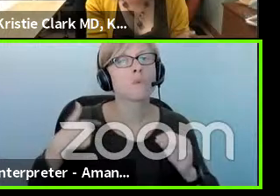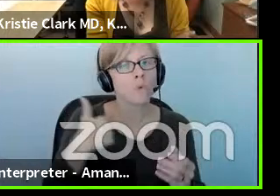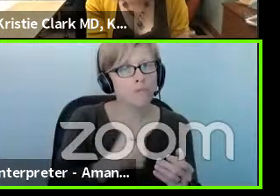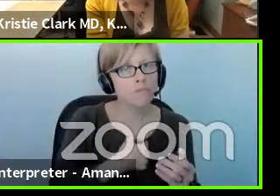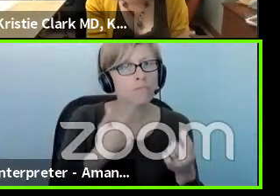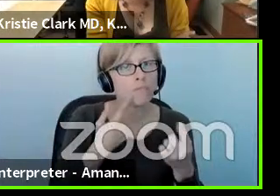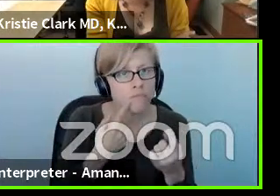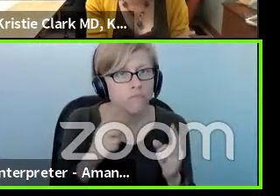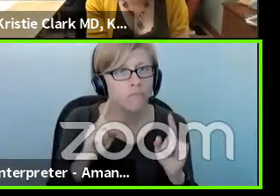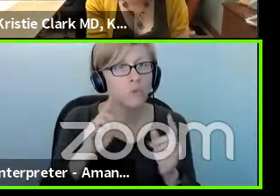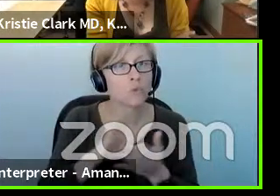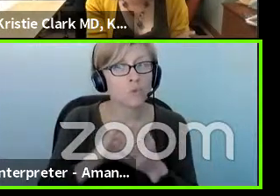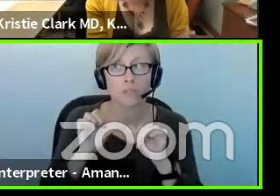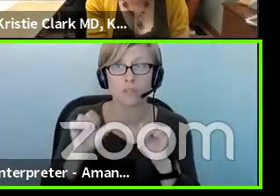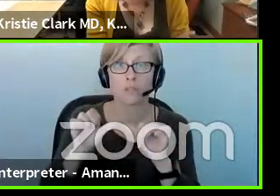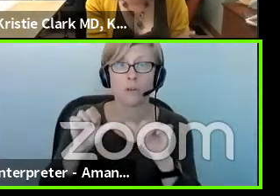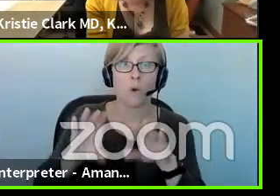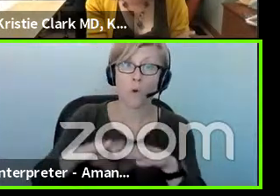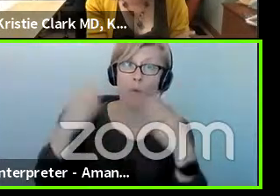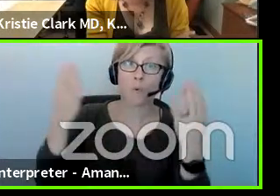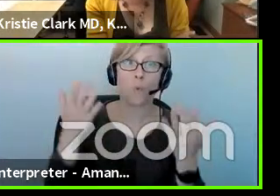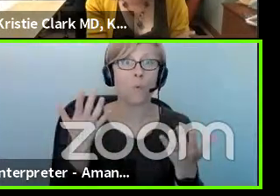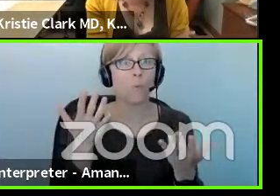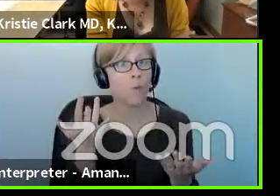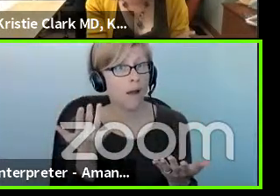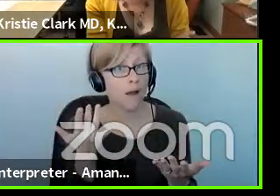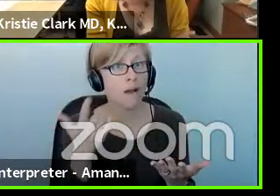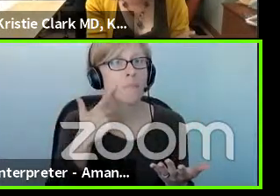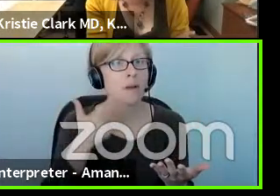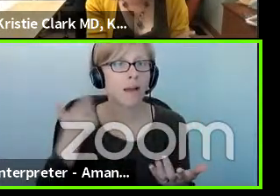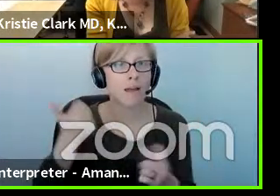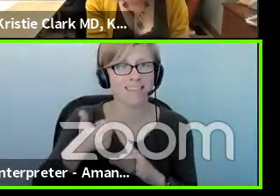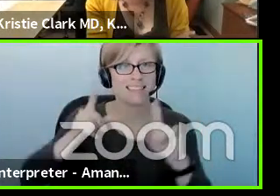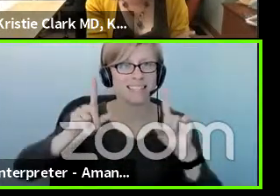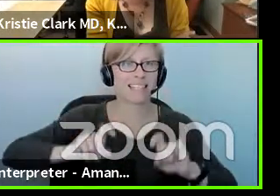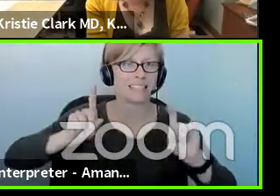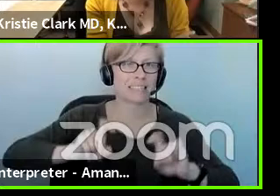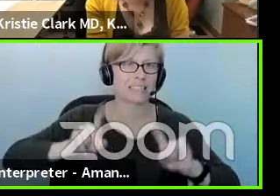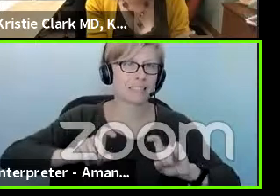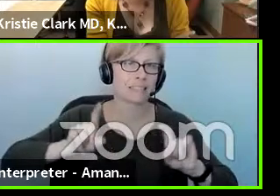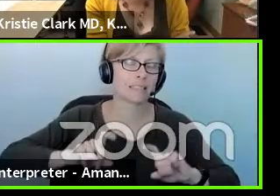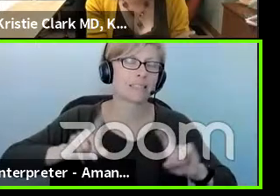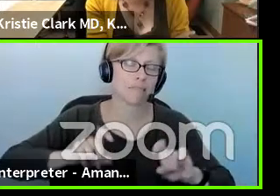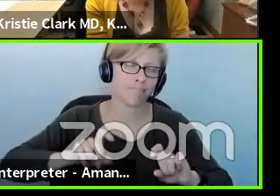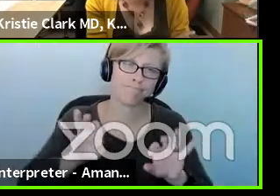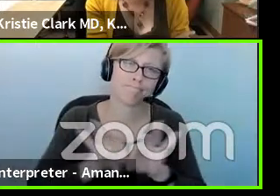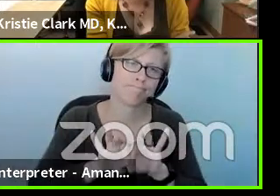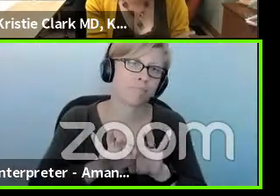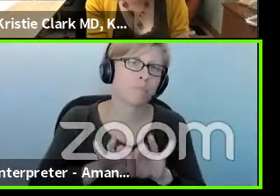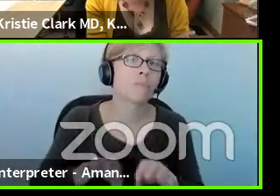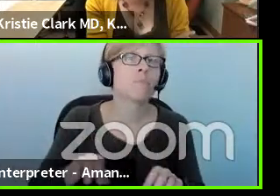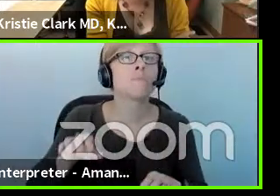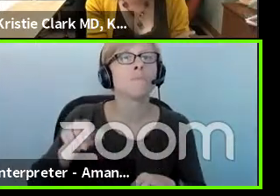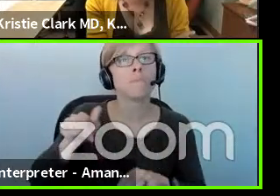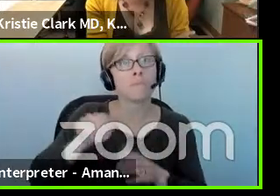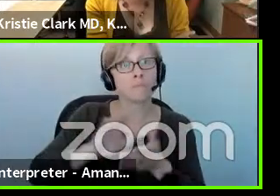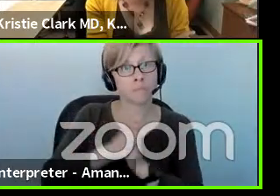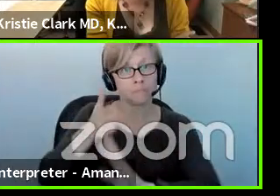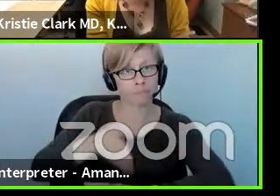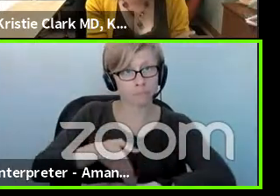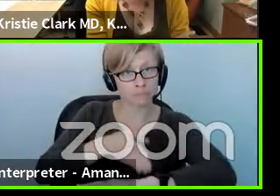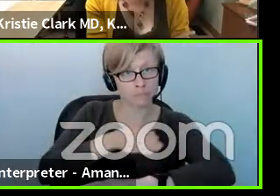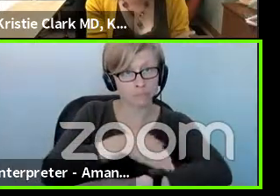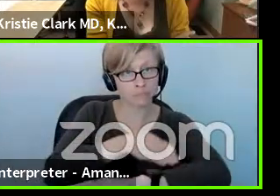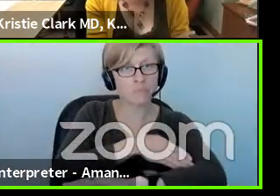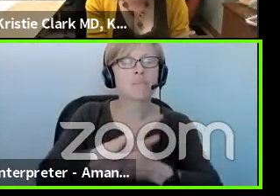to keep school going primarily because of the testing program, and as it gets better, I think we'll even